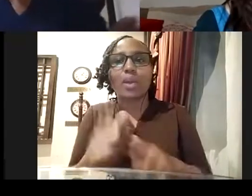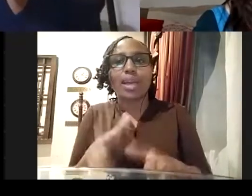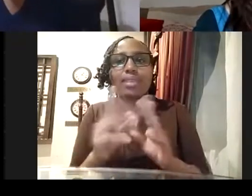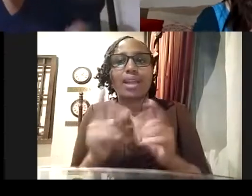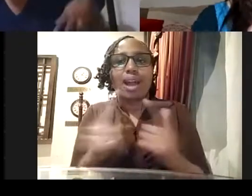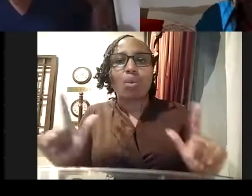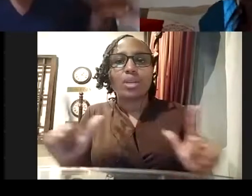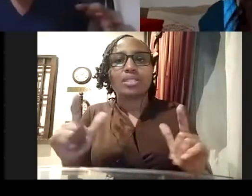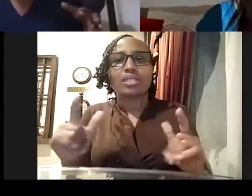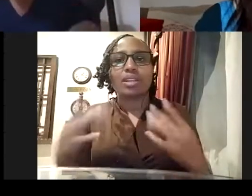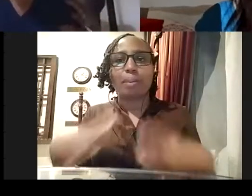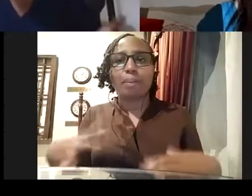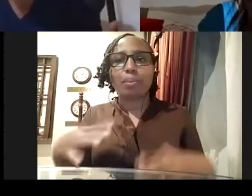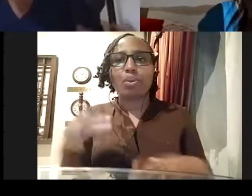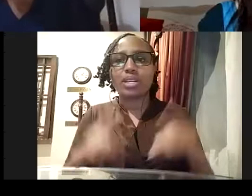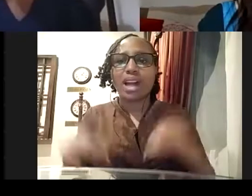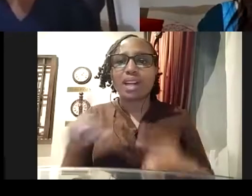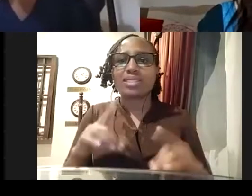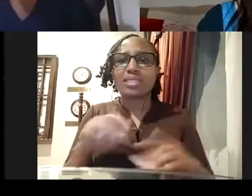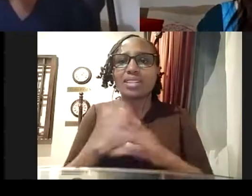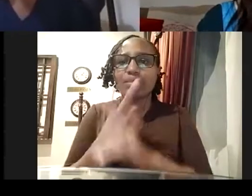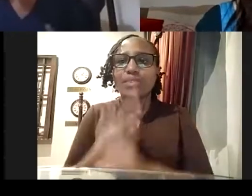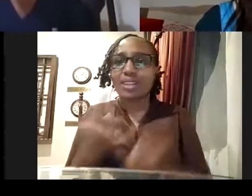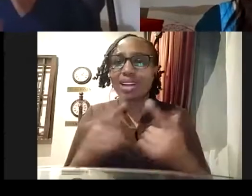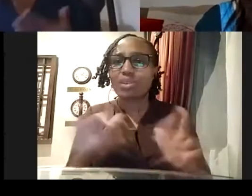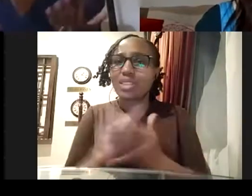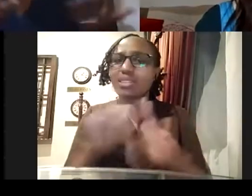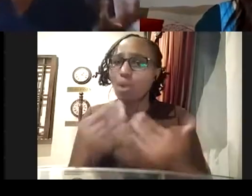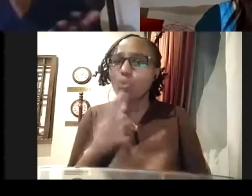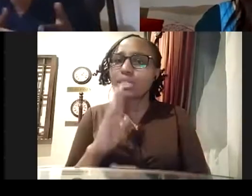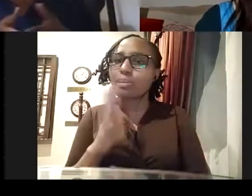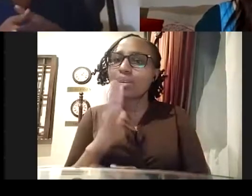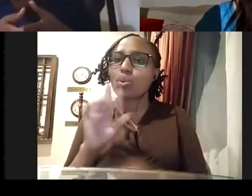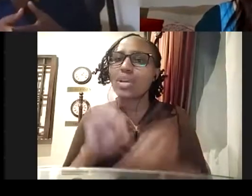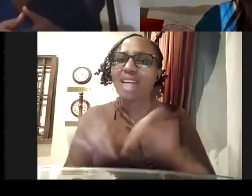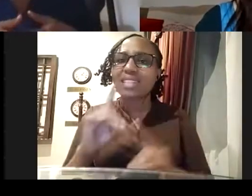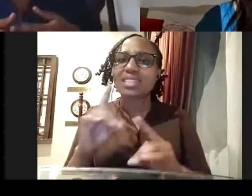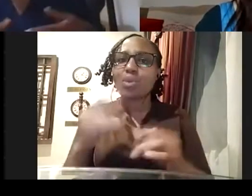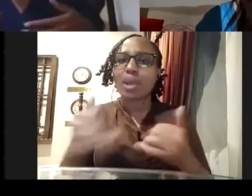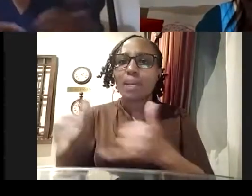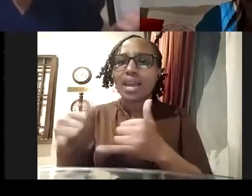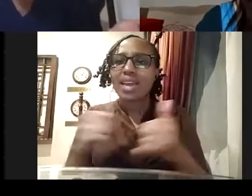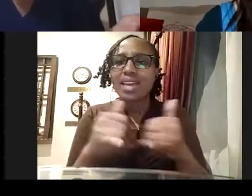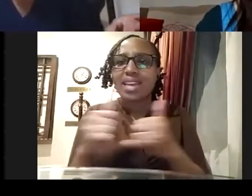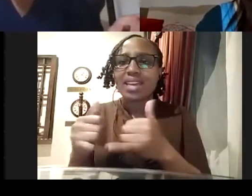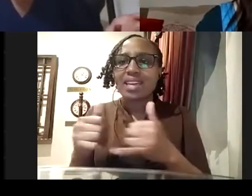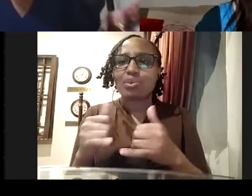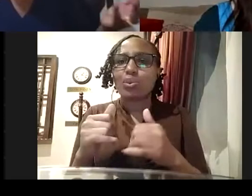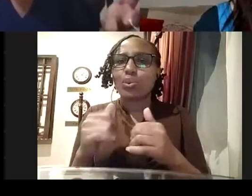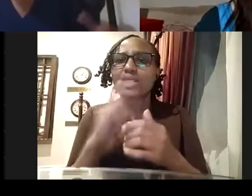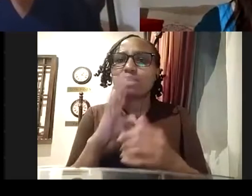people just kind of dance in and out of language. Well, that's how we speak. We dance, we play around, like we probably speak 17